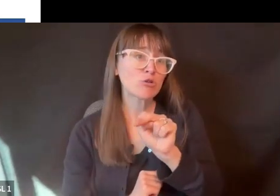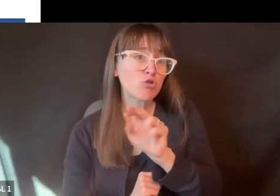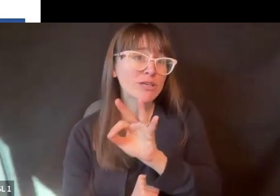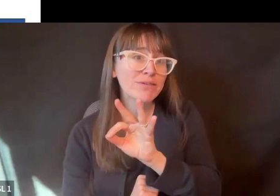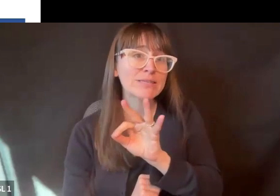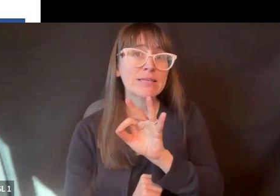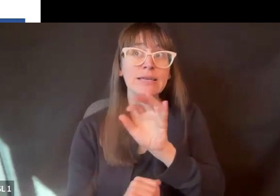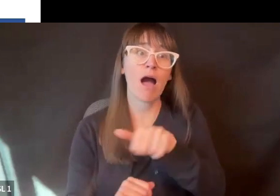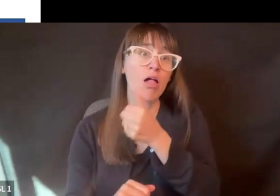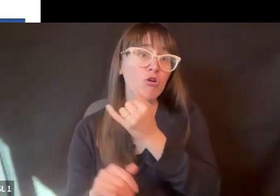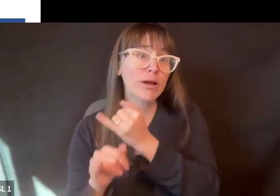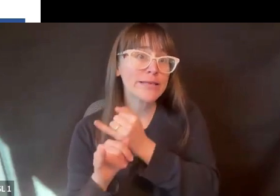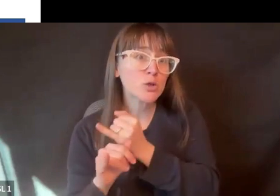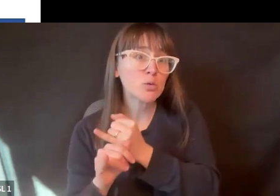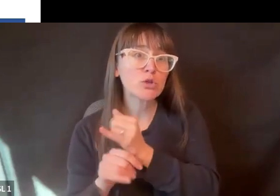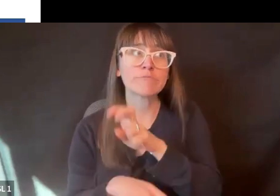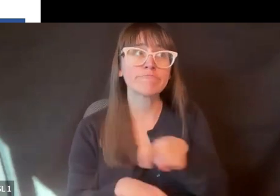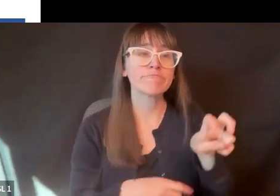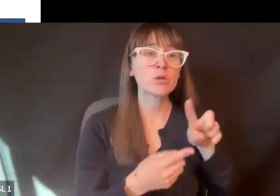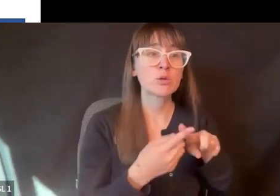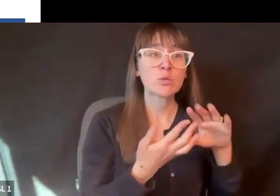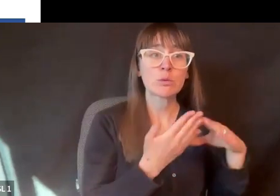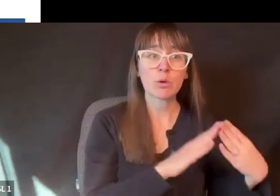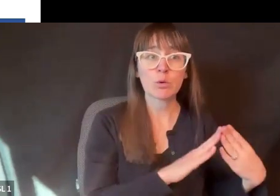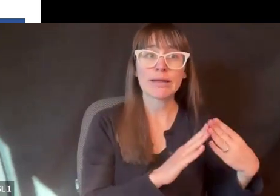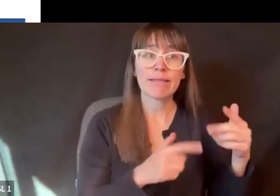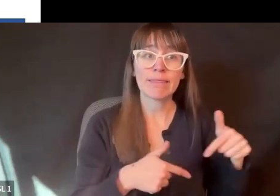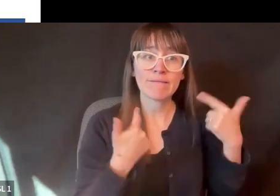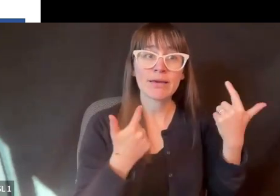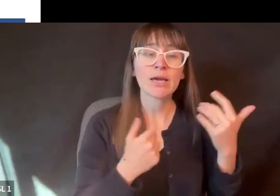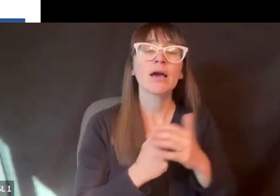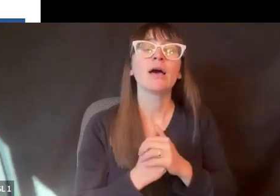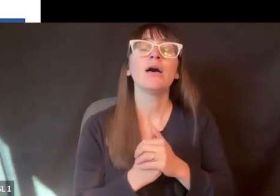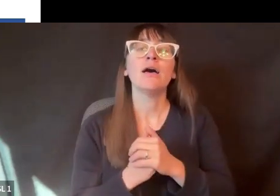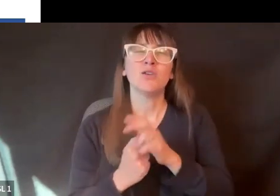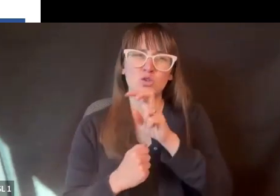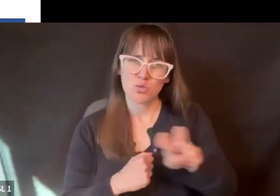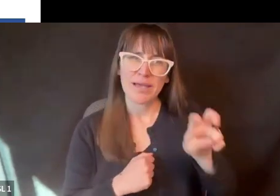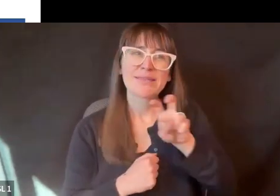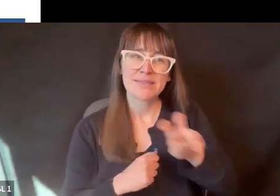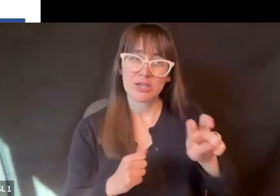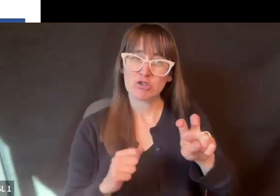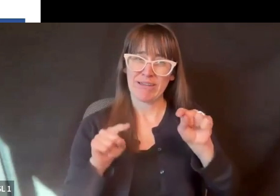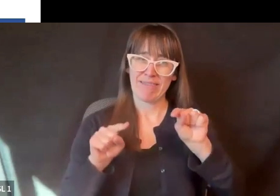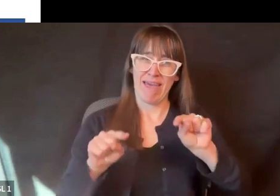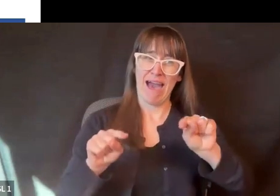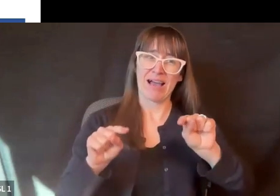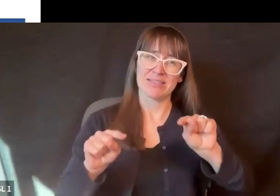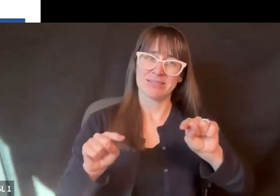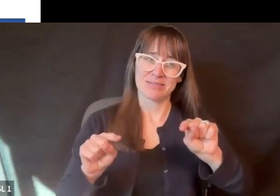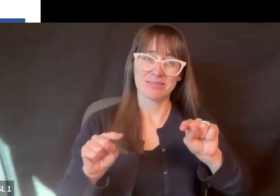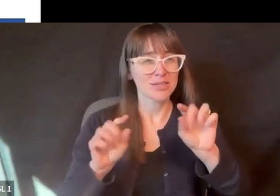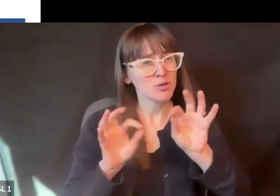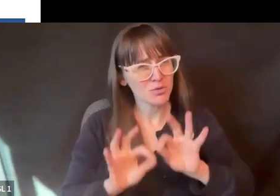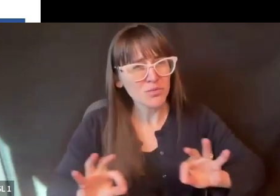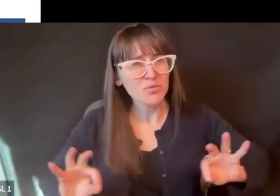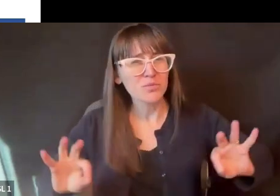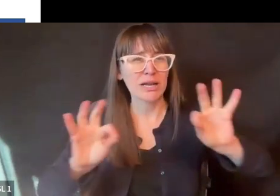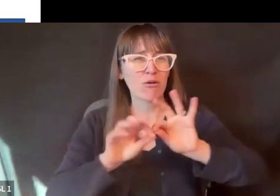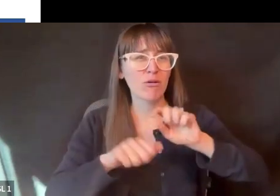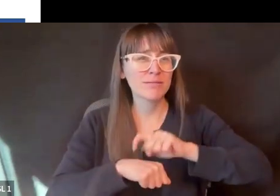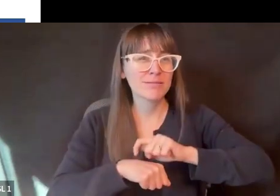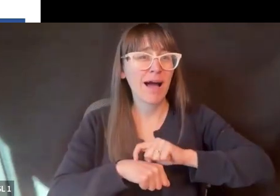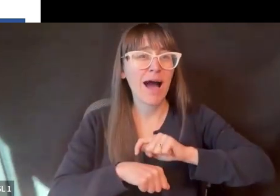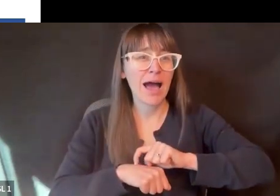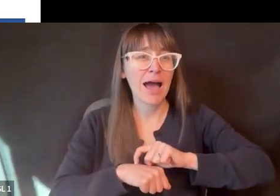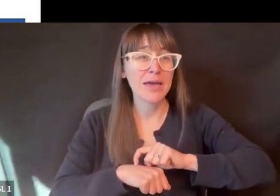or other institutional setting to the community. What we know is those transitional moments in people's lives are